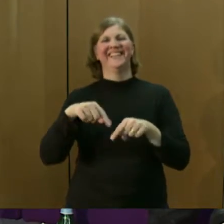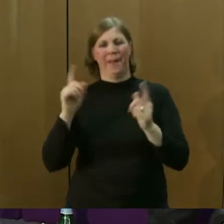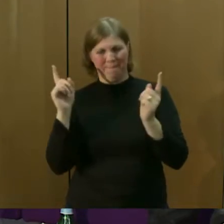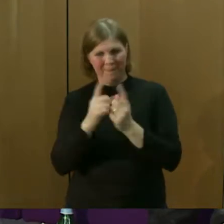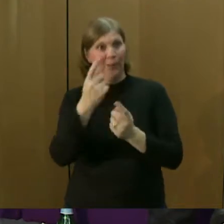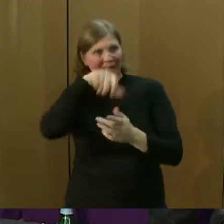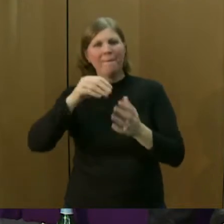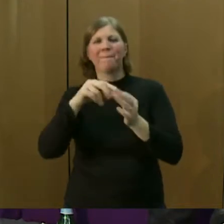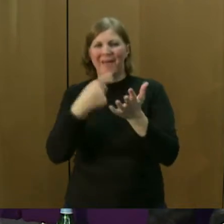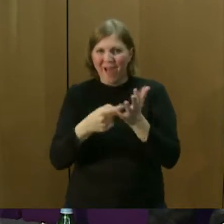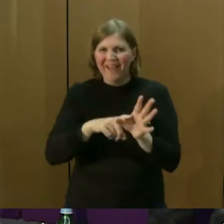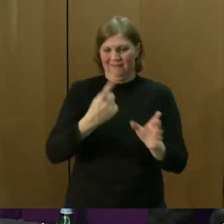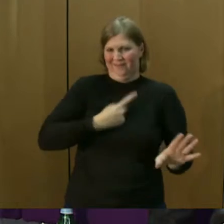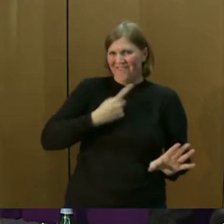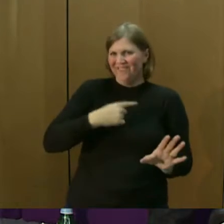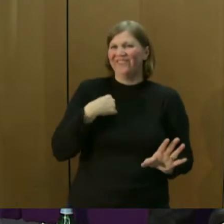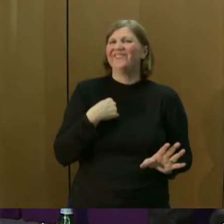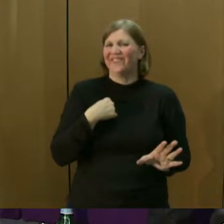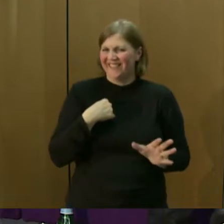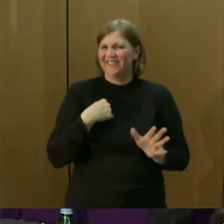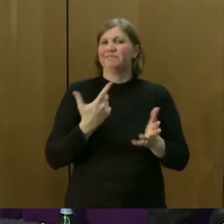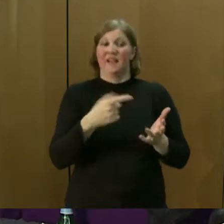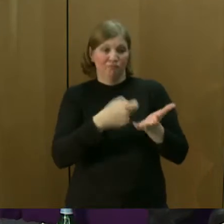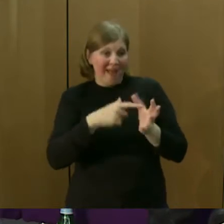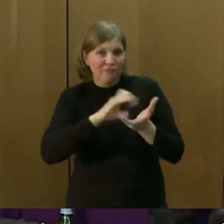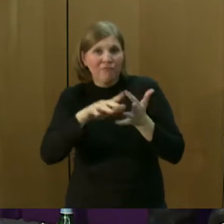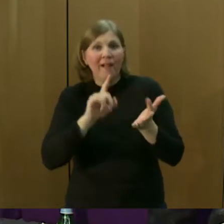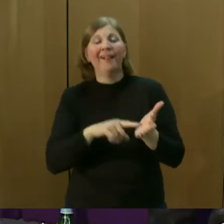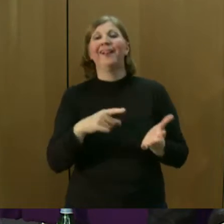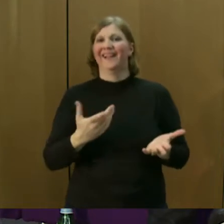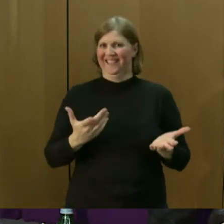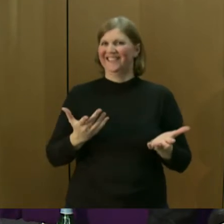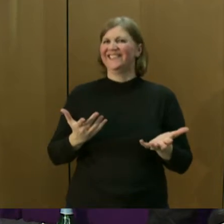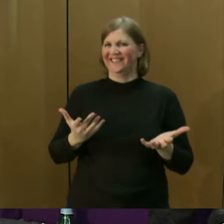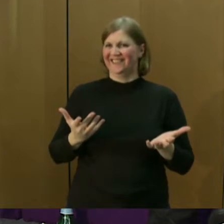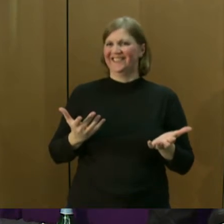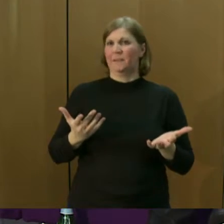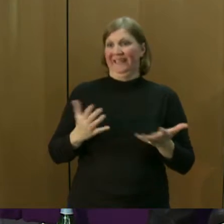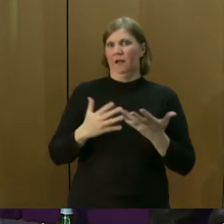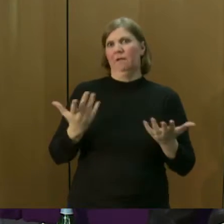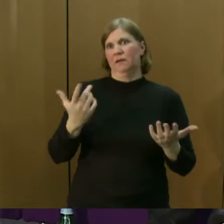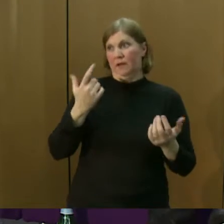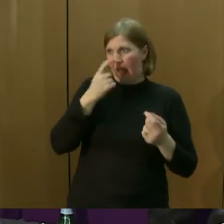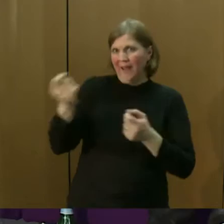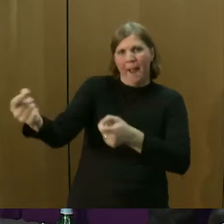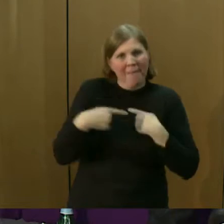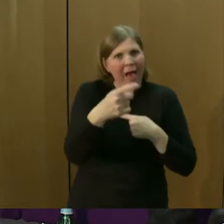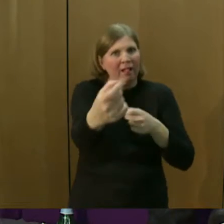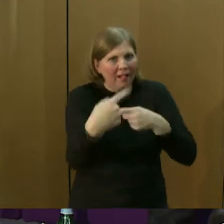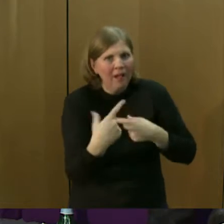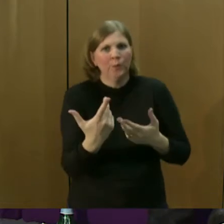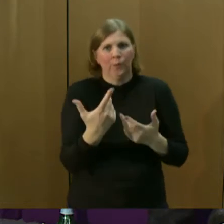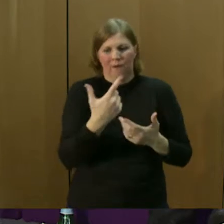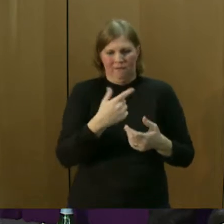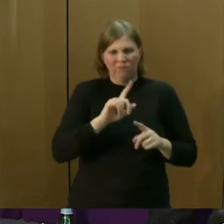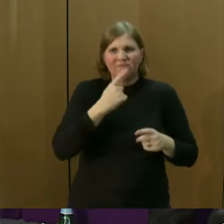soon as you can. Email us, find out what you can do to be preparing your strategy and getting yourself out there,